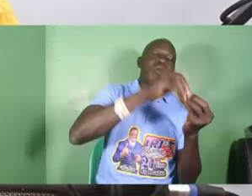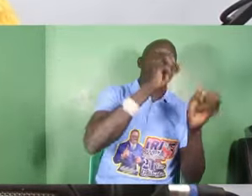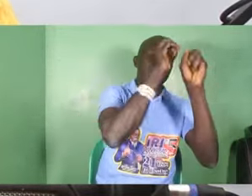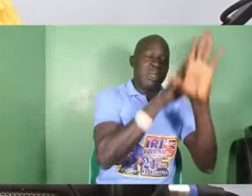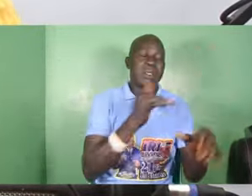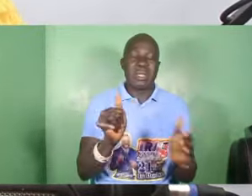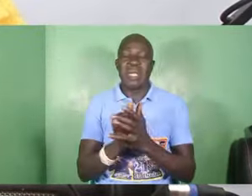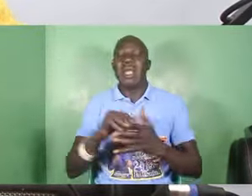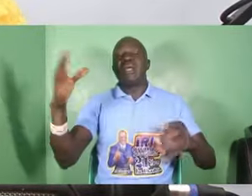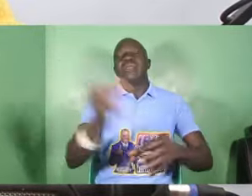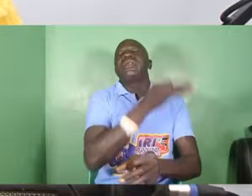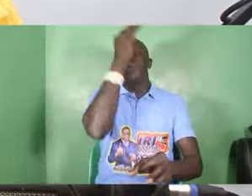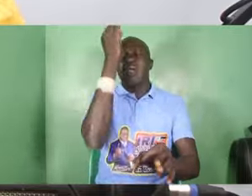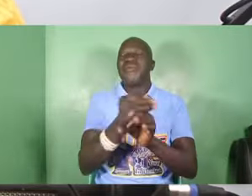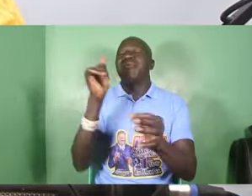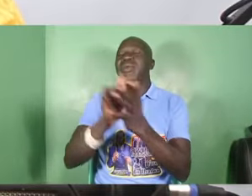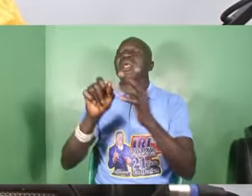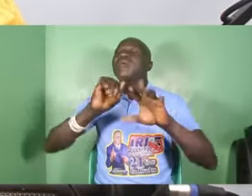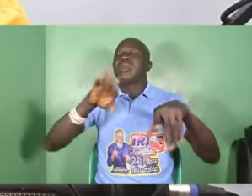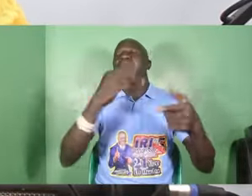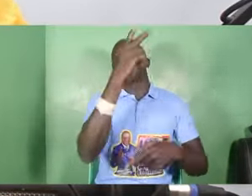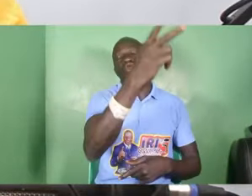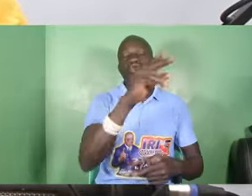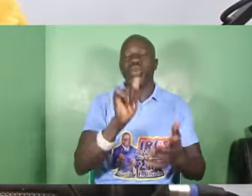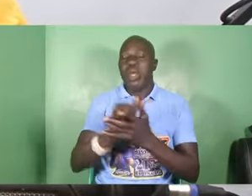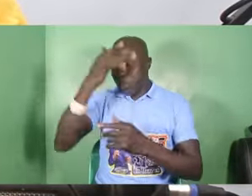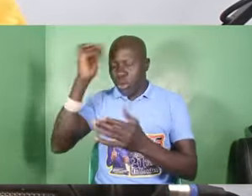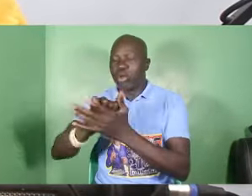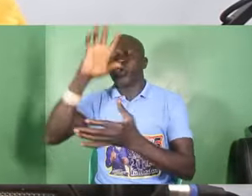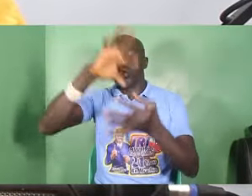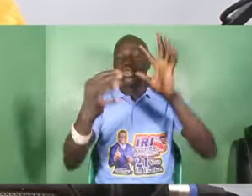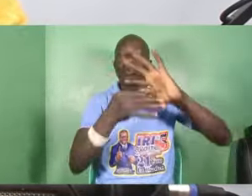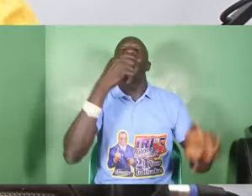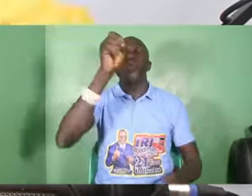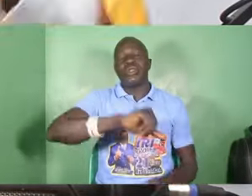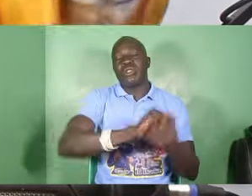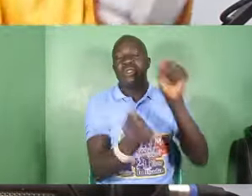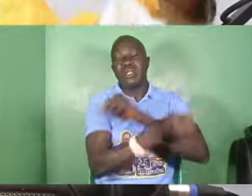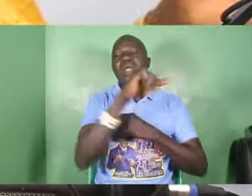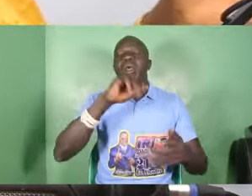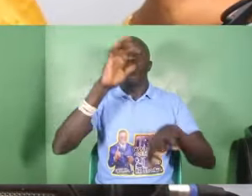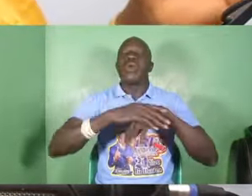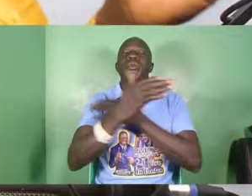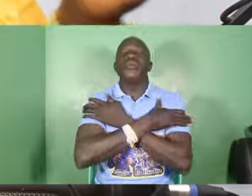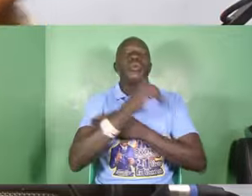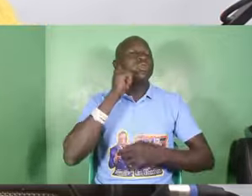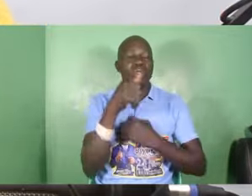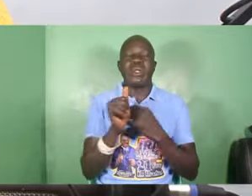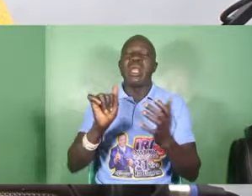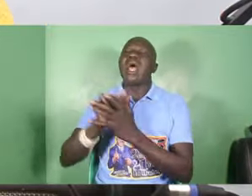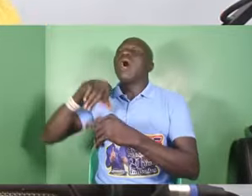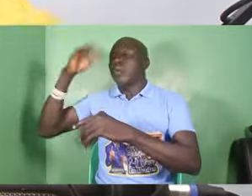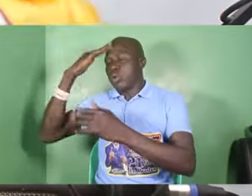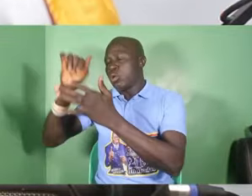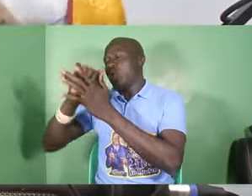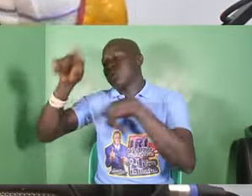it's a double blessing. àpẹ òmùgbà gbogbo méjì lèmi náà fún. we are going to give you two symbols of faith. torí ìtàlẹ́ gbọ́dọ̀ yí padà. because your story must change. tọ́ba di Sunday ọ̀la. and I'm sorry tomorrow. màá tó wọn